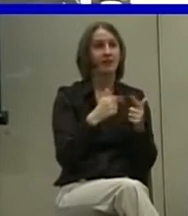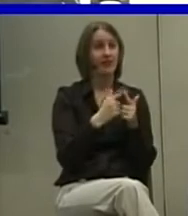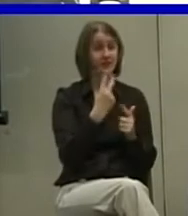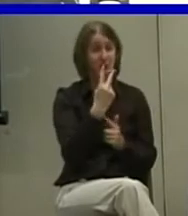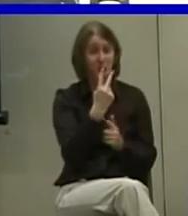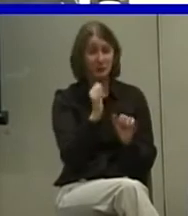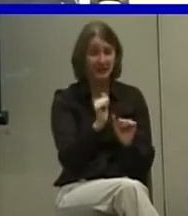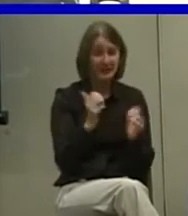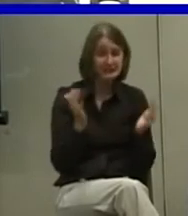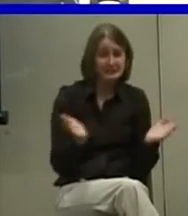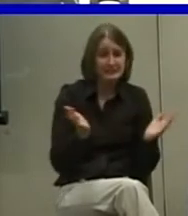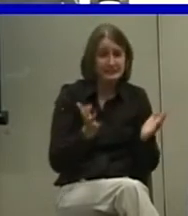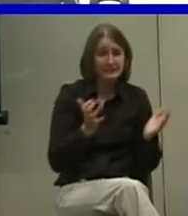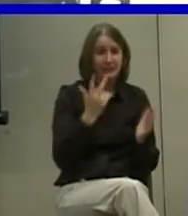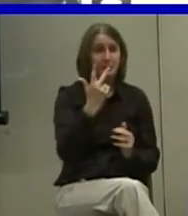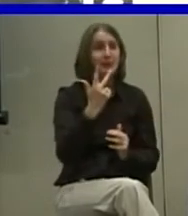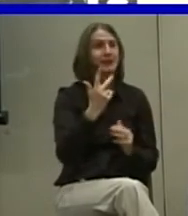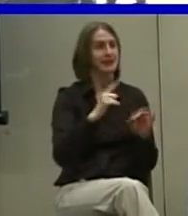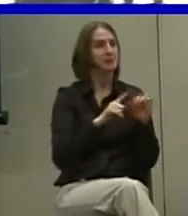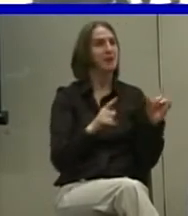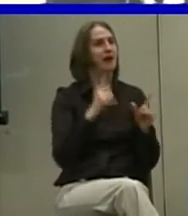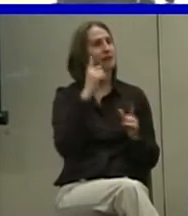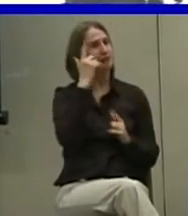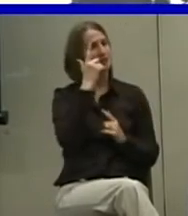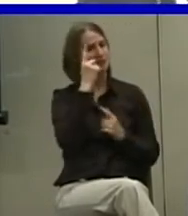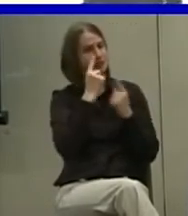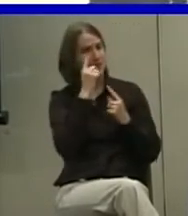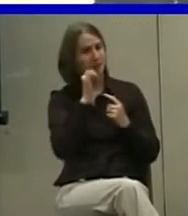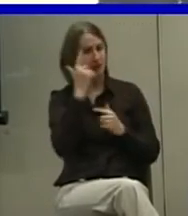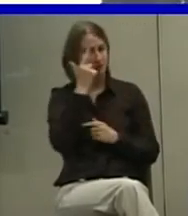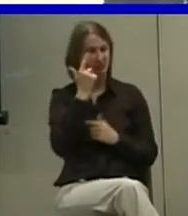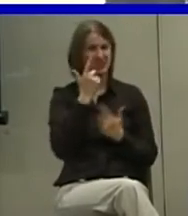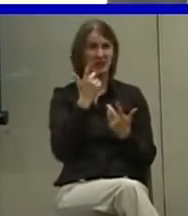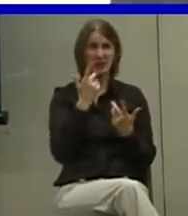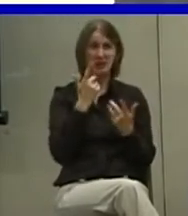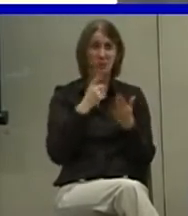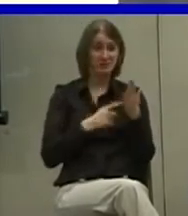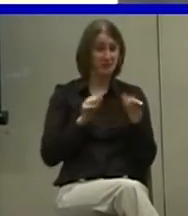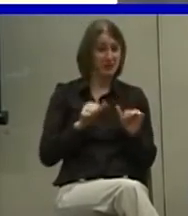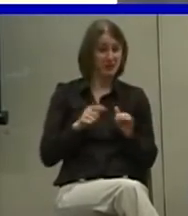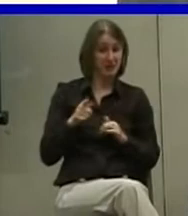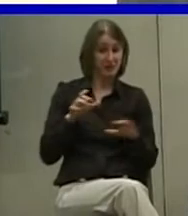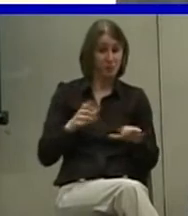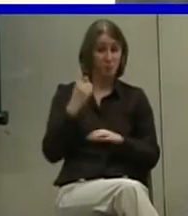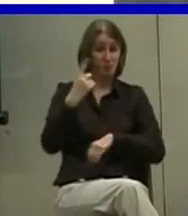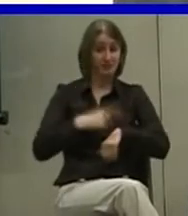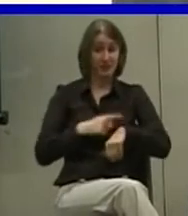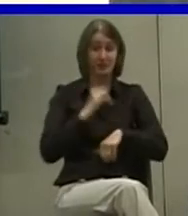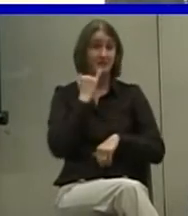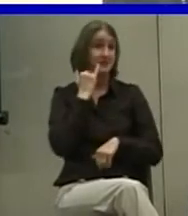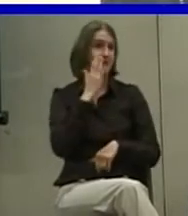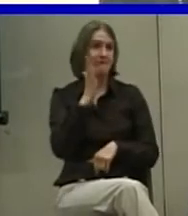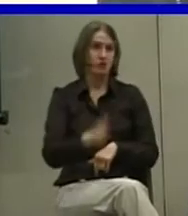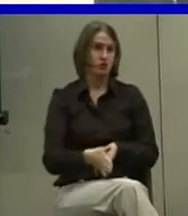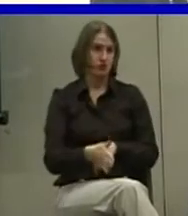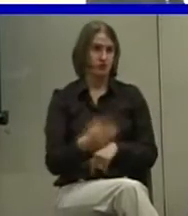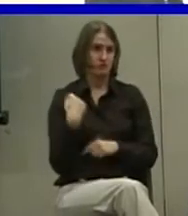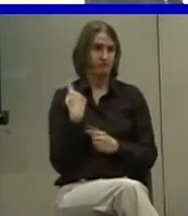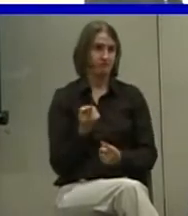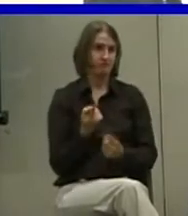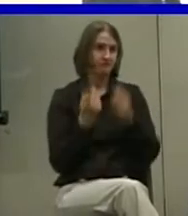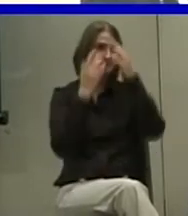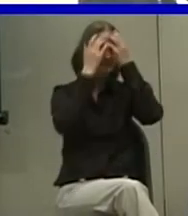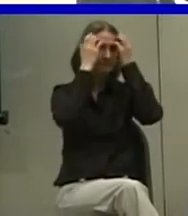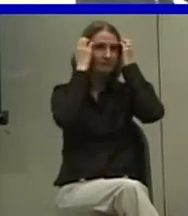But think about the logic. What's the probability of a kid doing it once if they've never done it? Not very good. If you were just to walk